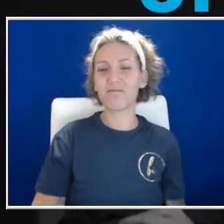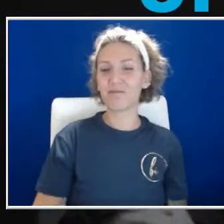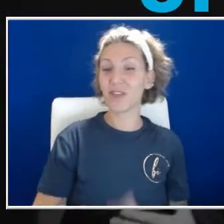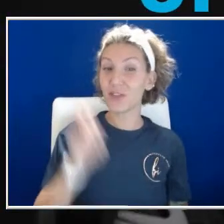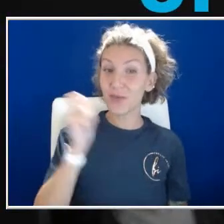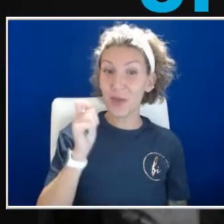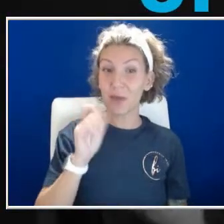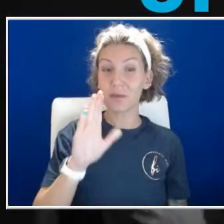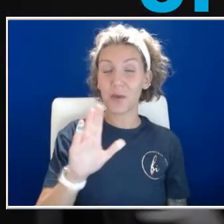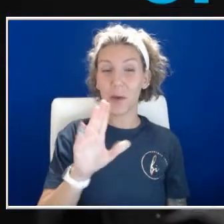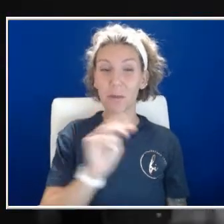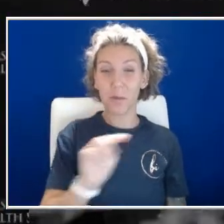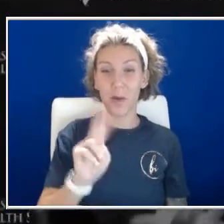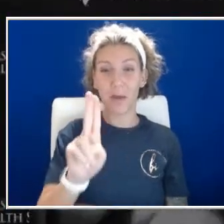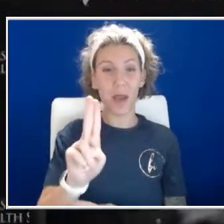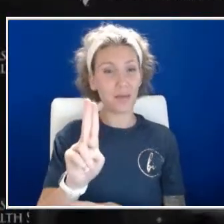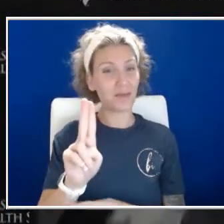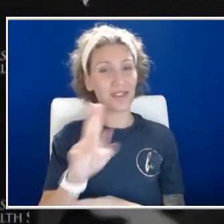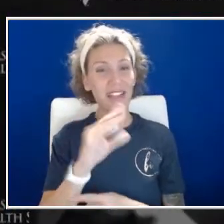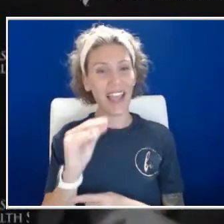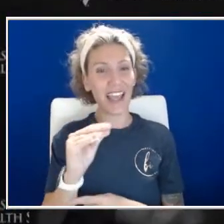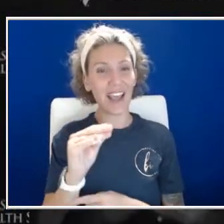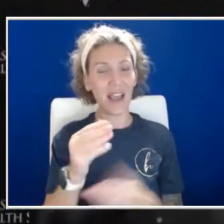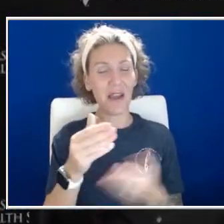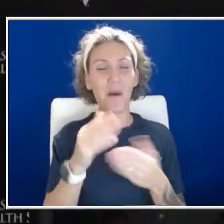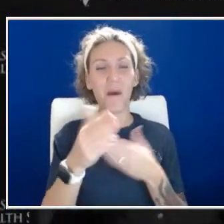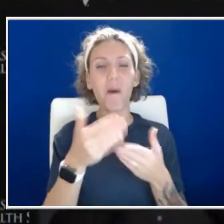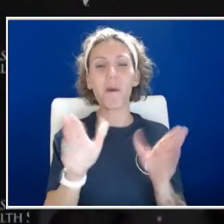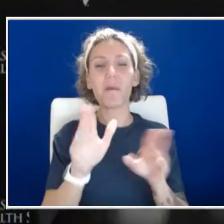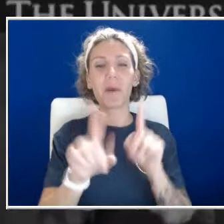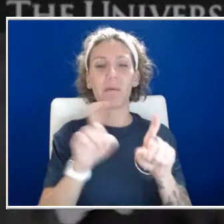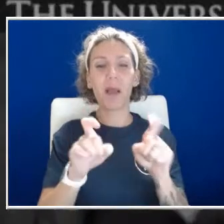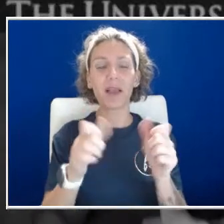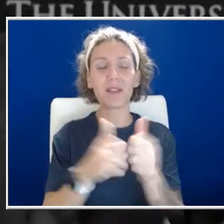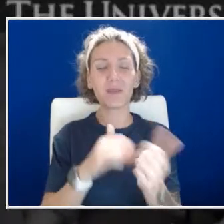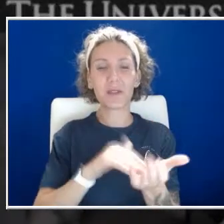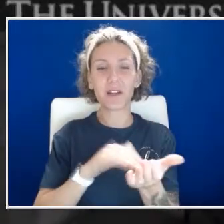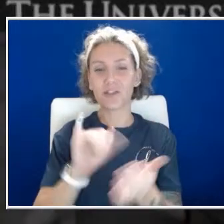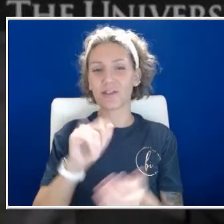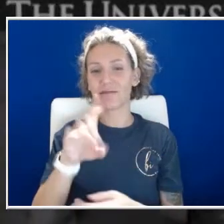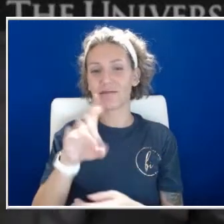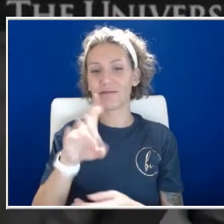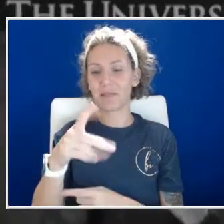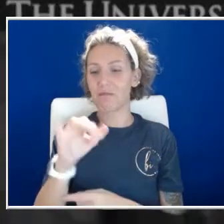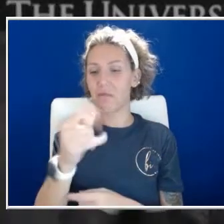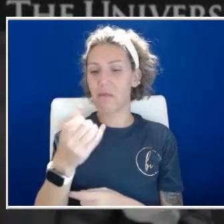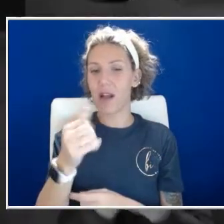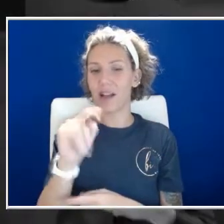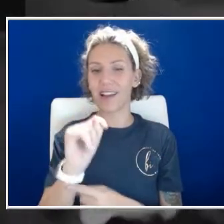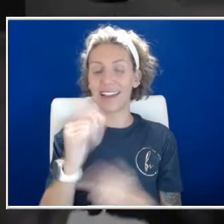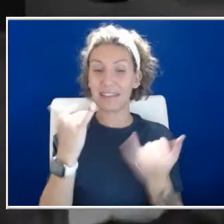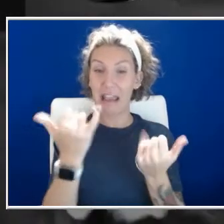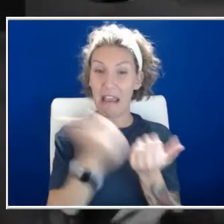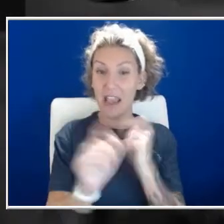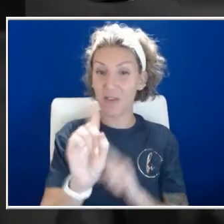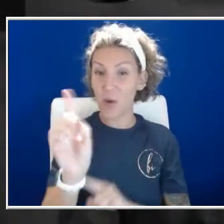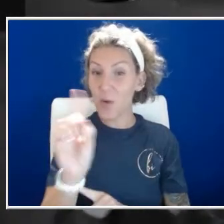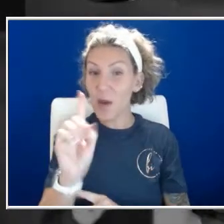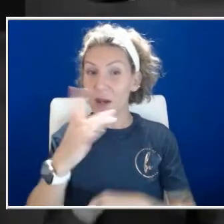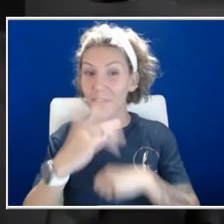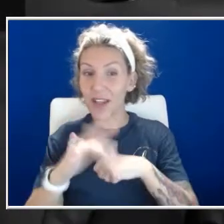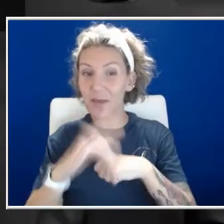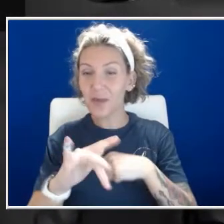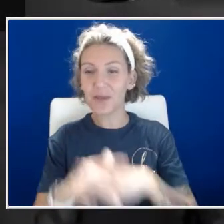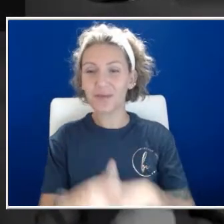Subscribe to our Morning Medical Update and Open Mics with Dr. Stites podcast. Now, everywhere podcasts are available.